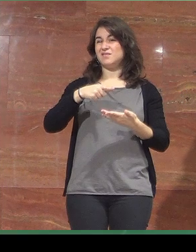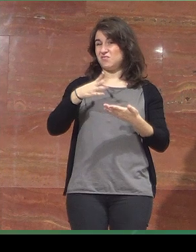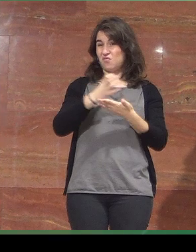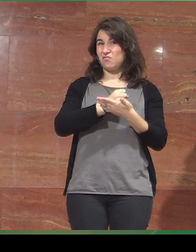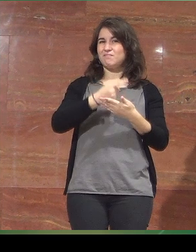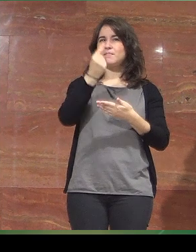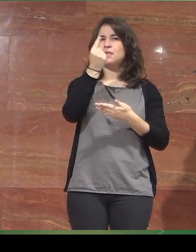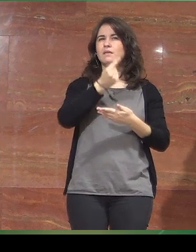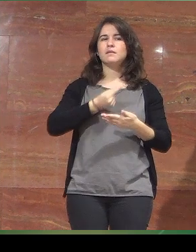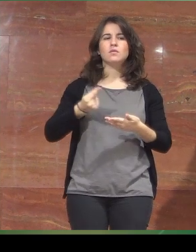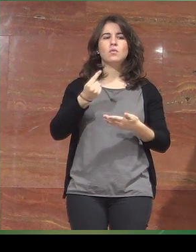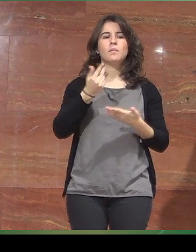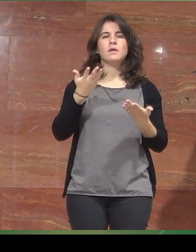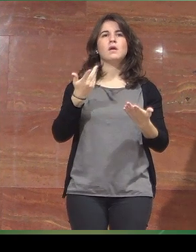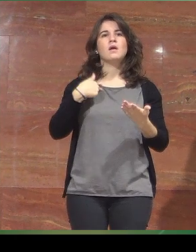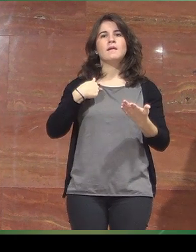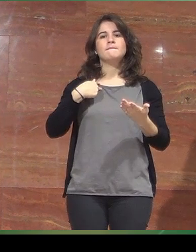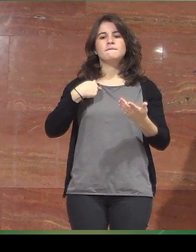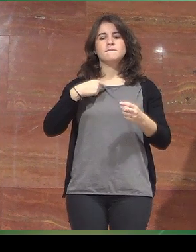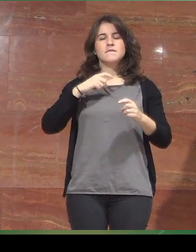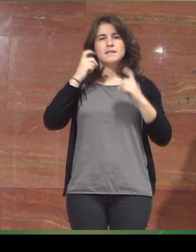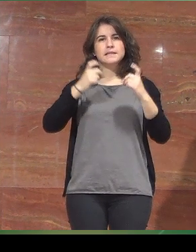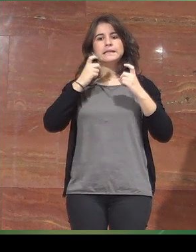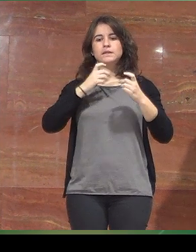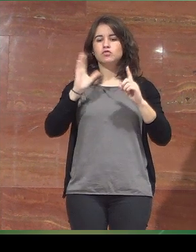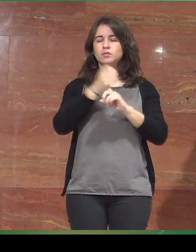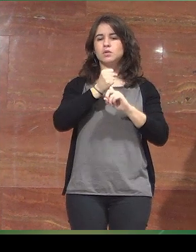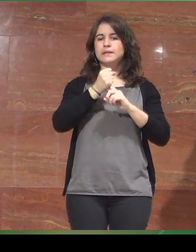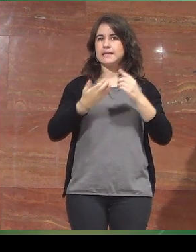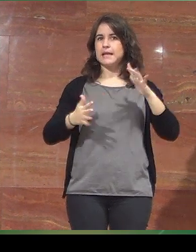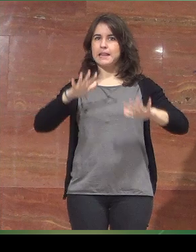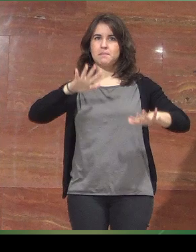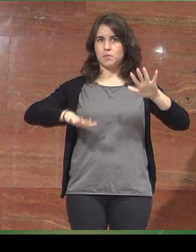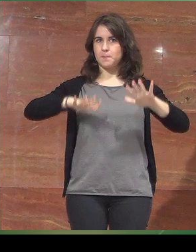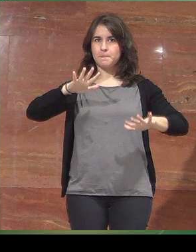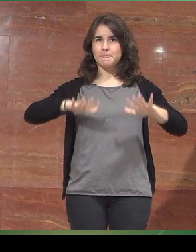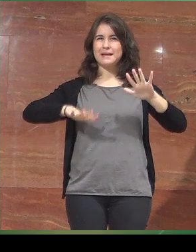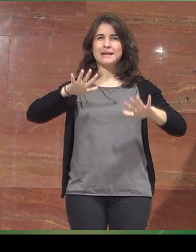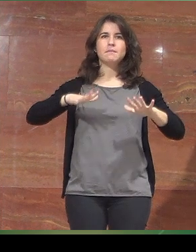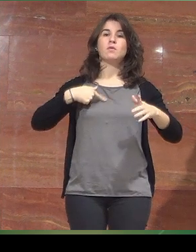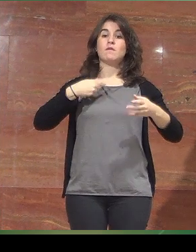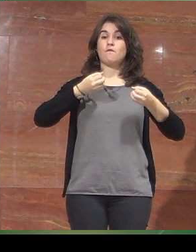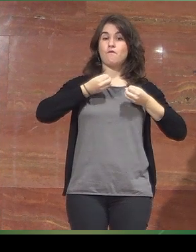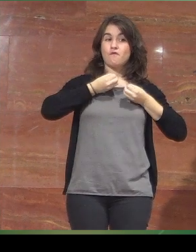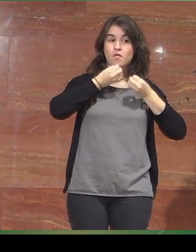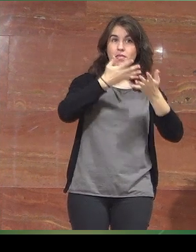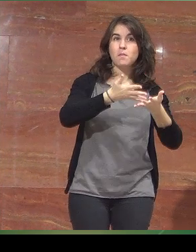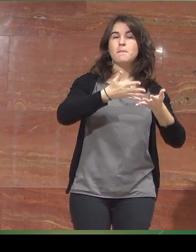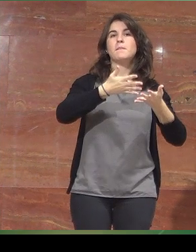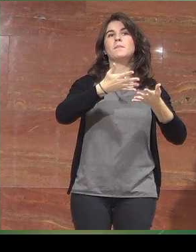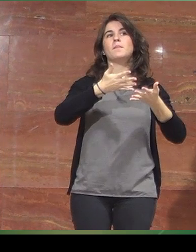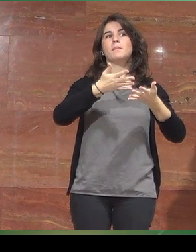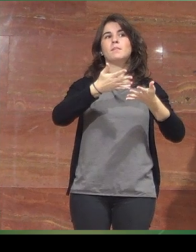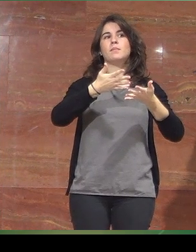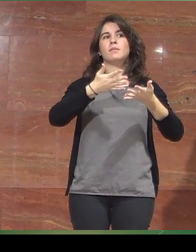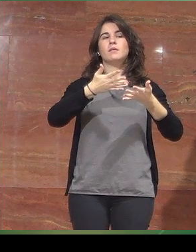balance, what we call parsimony, a balance of information. Too much, and the